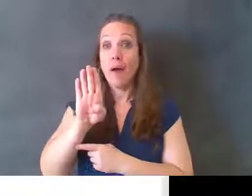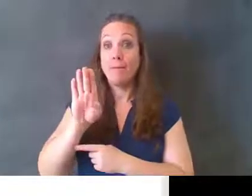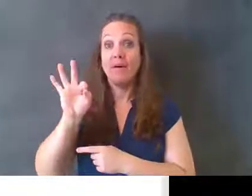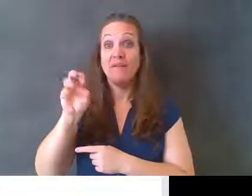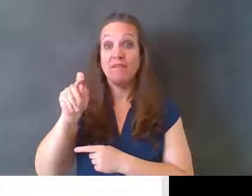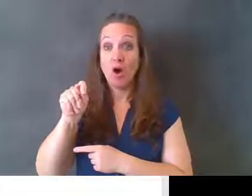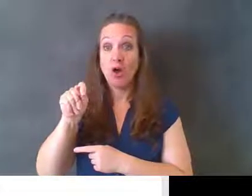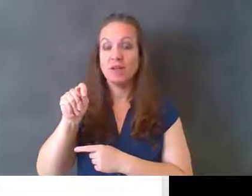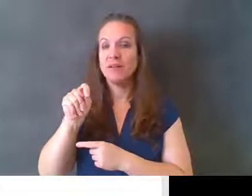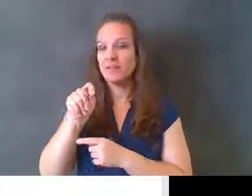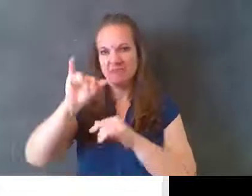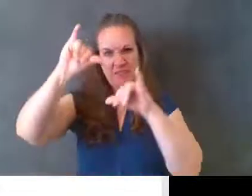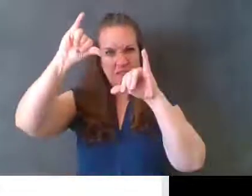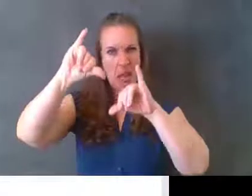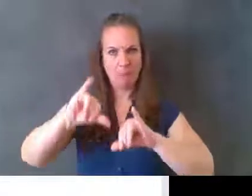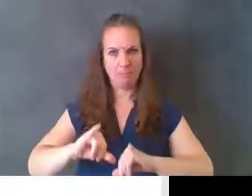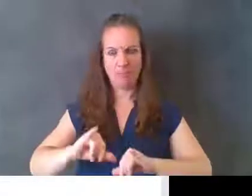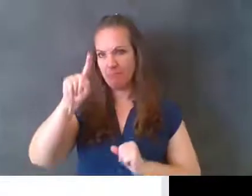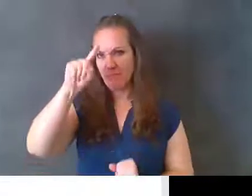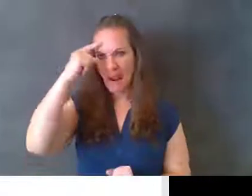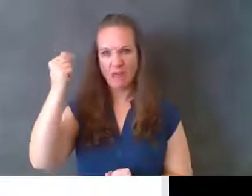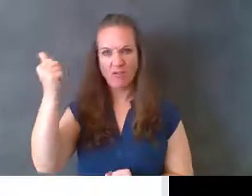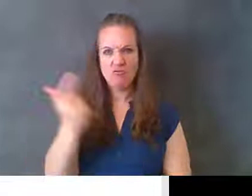just be automatic black.